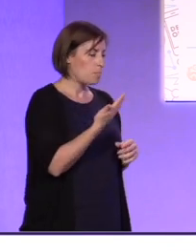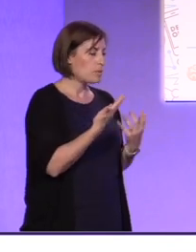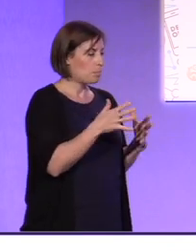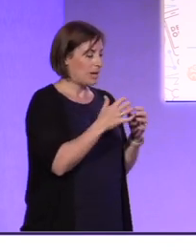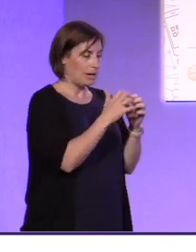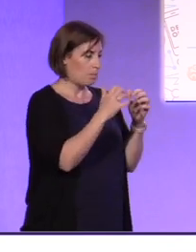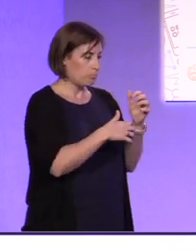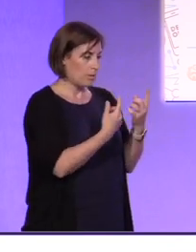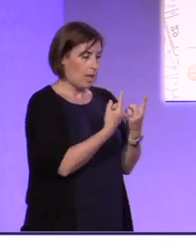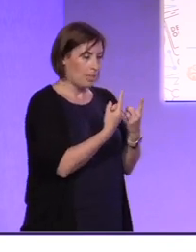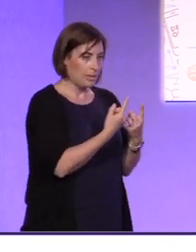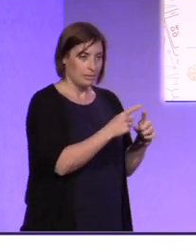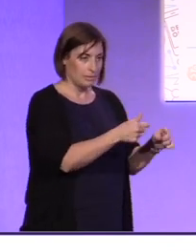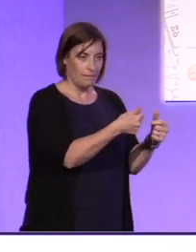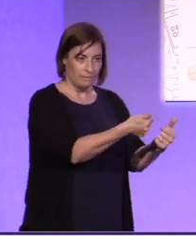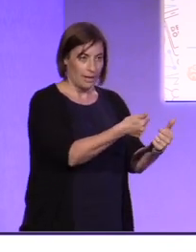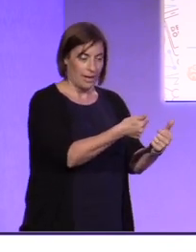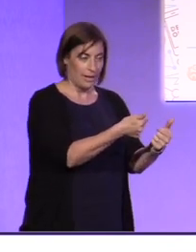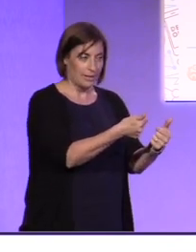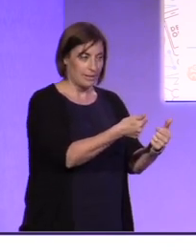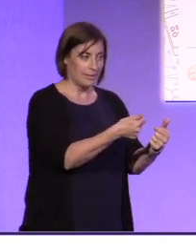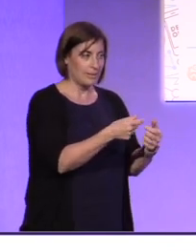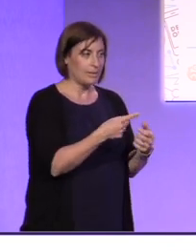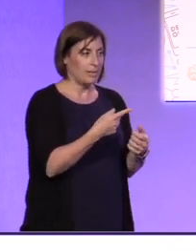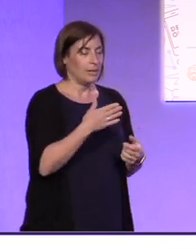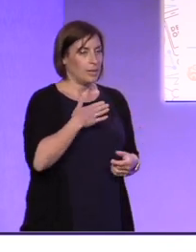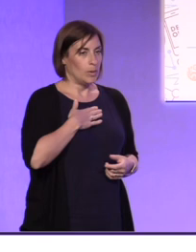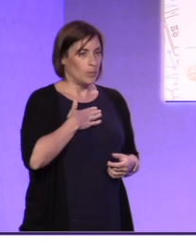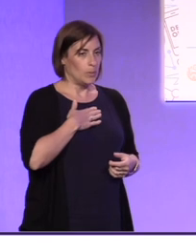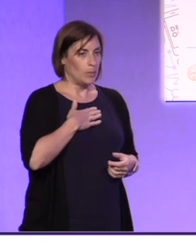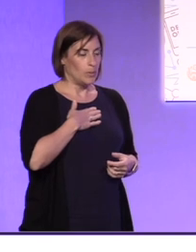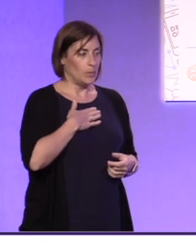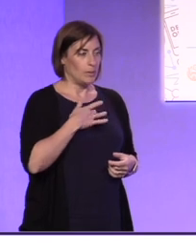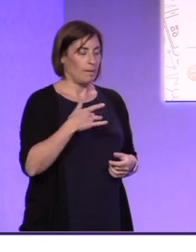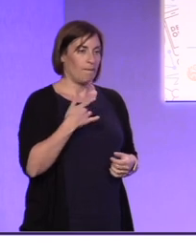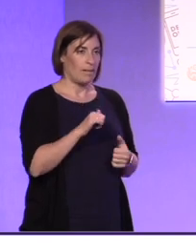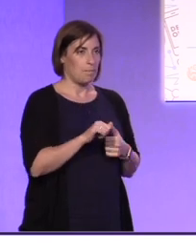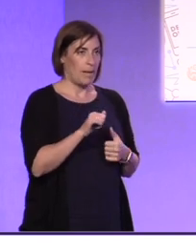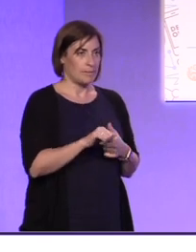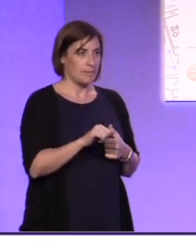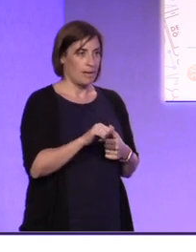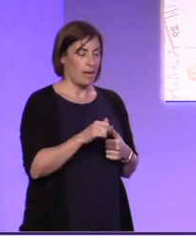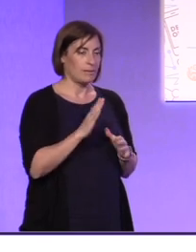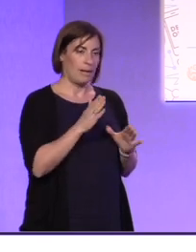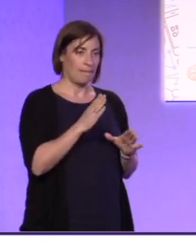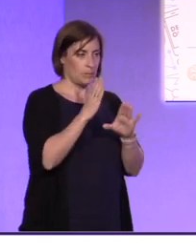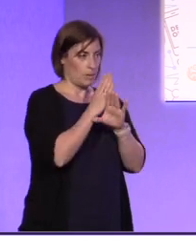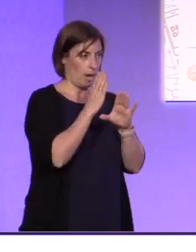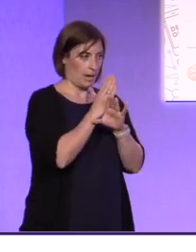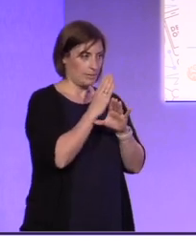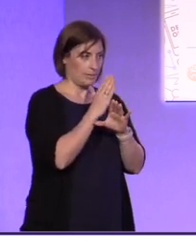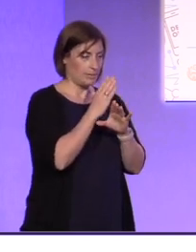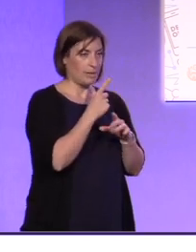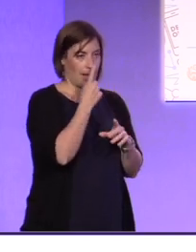sometimes, it's fine. And that did make me feel better. It made me feel like I didn't have to hide it and like do it all on my